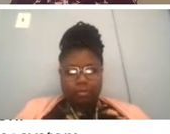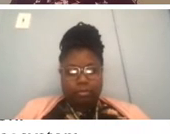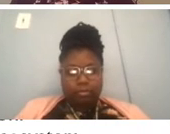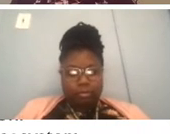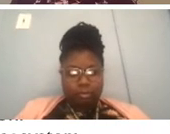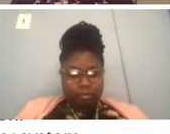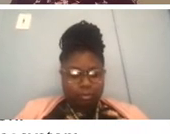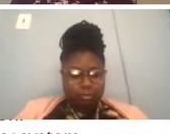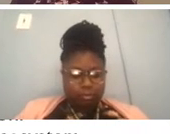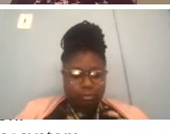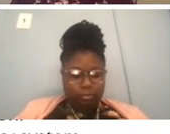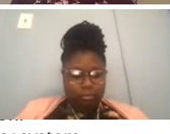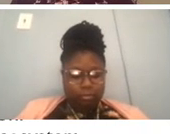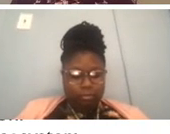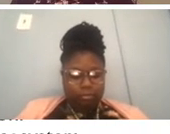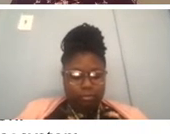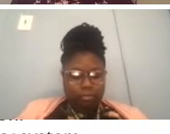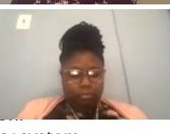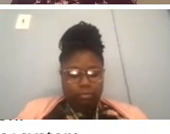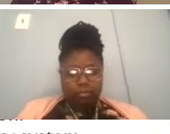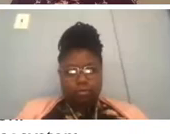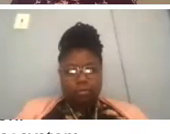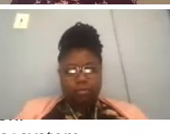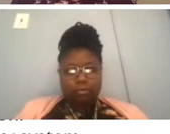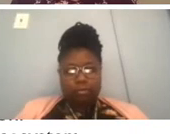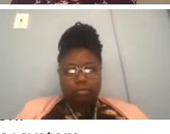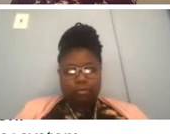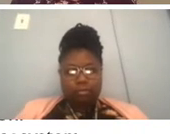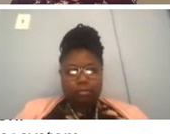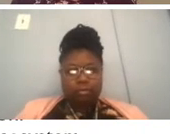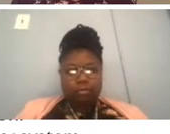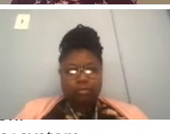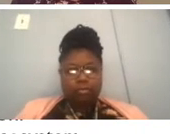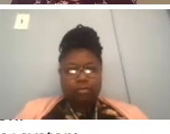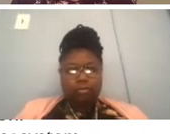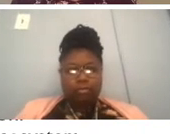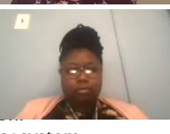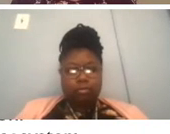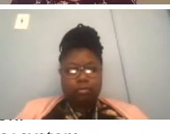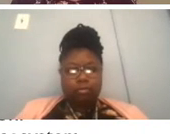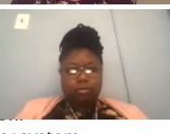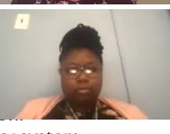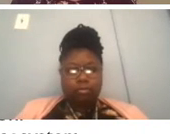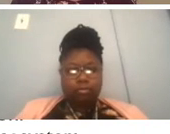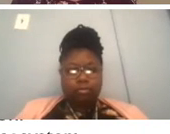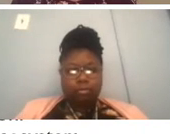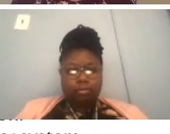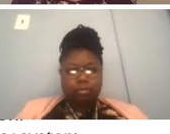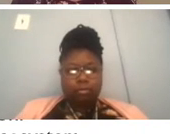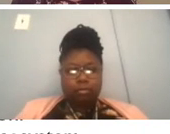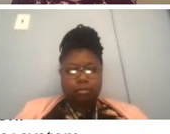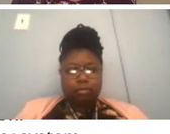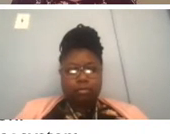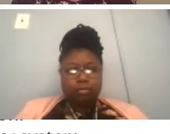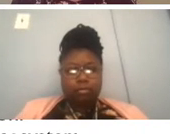unique insight into the monarch butterfly. As the monarch butterfly continues through its delicate life cycle, it travels thousands of miles in search of host plants